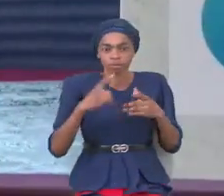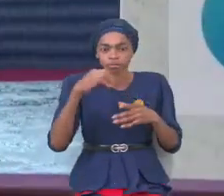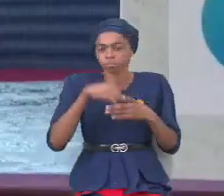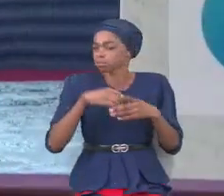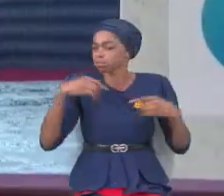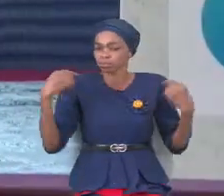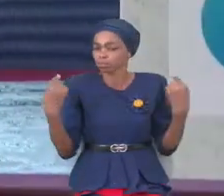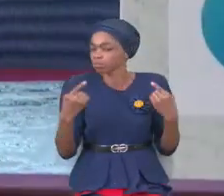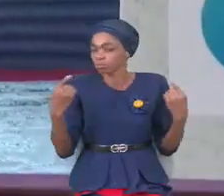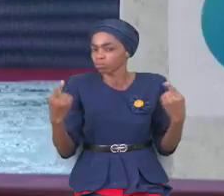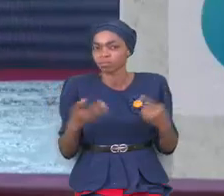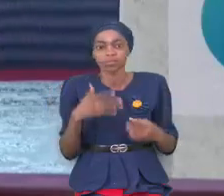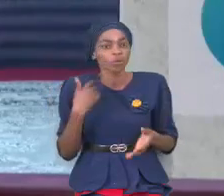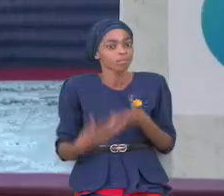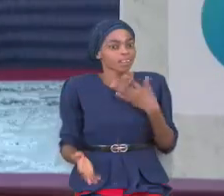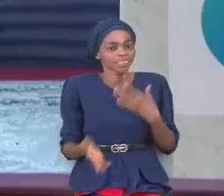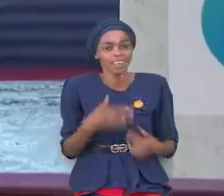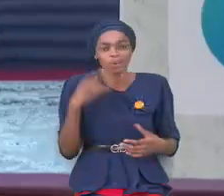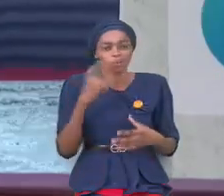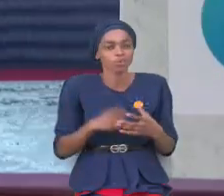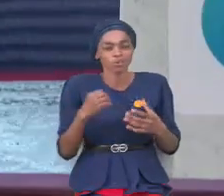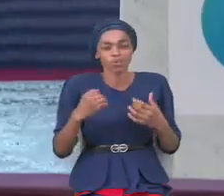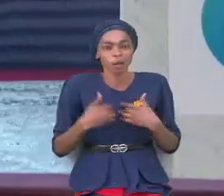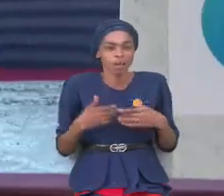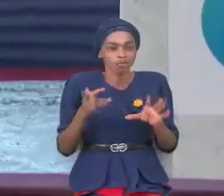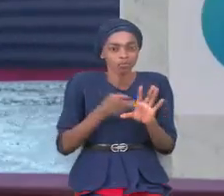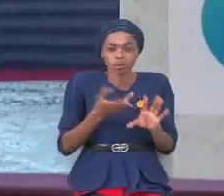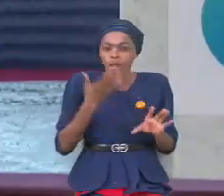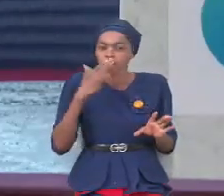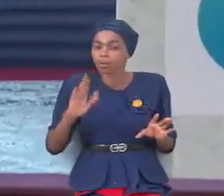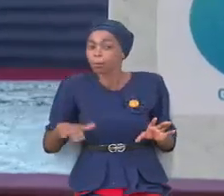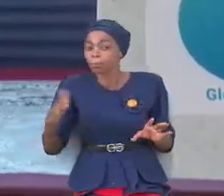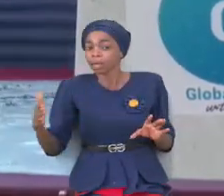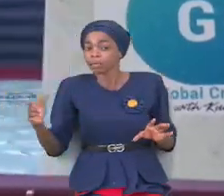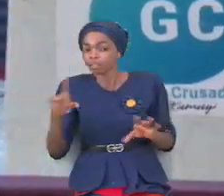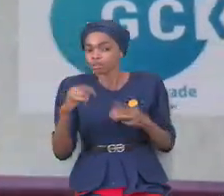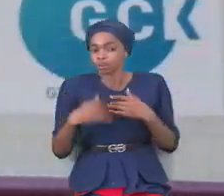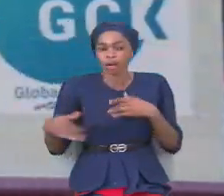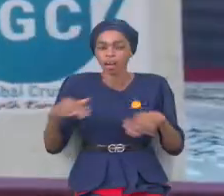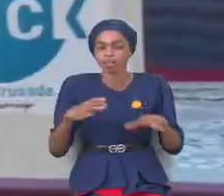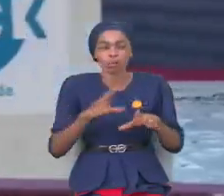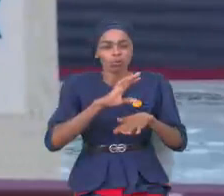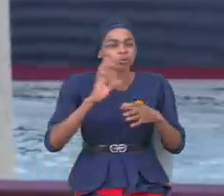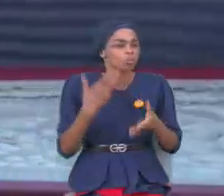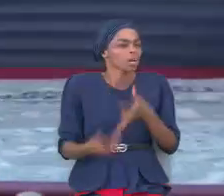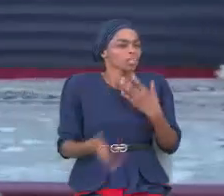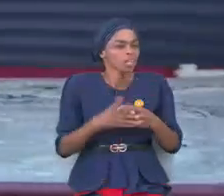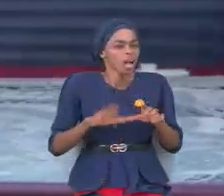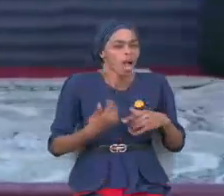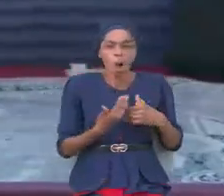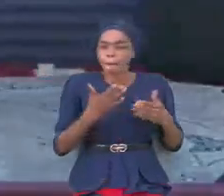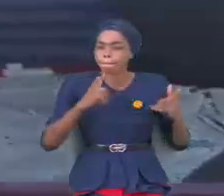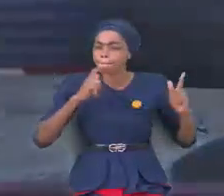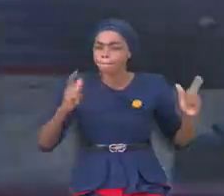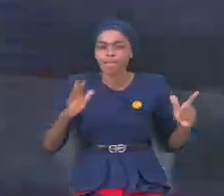have joined in the far country, no matter how great evil you have done, compassion welcomes